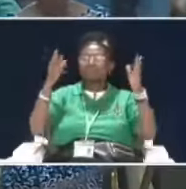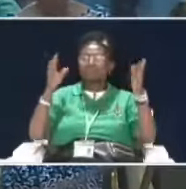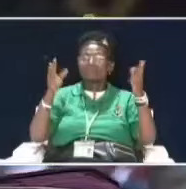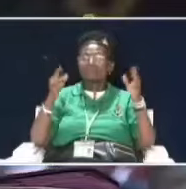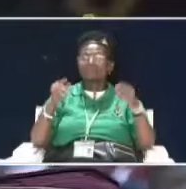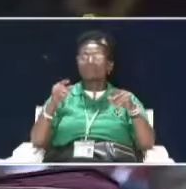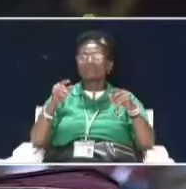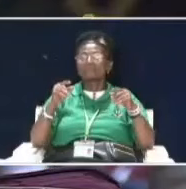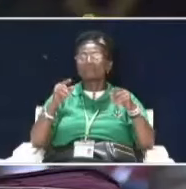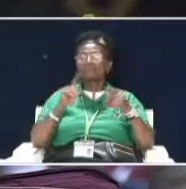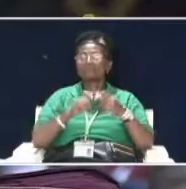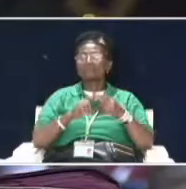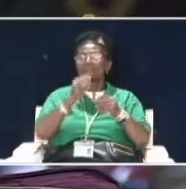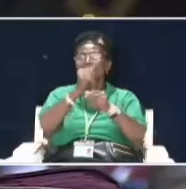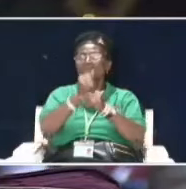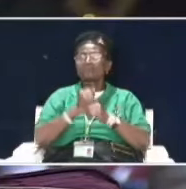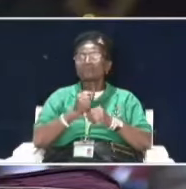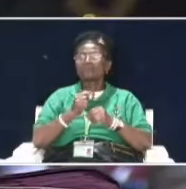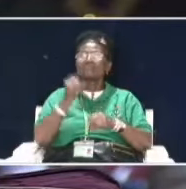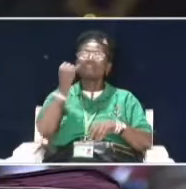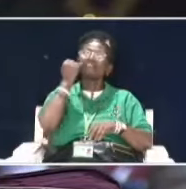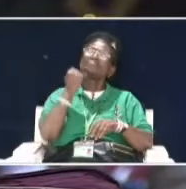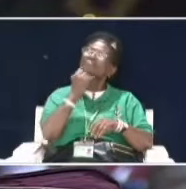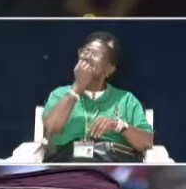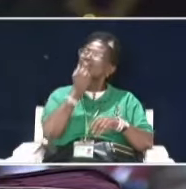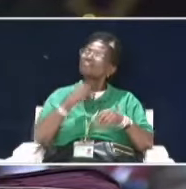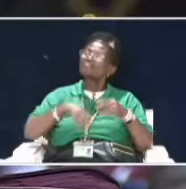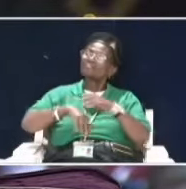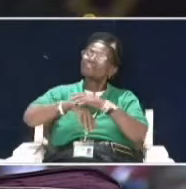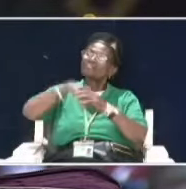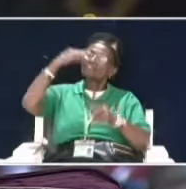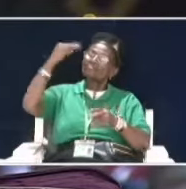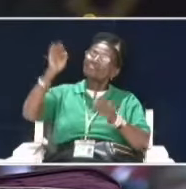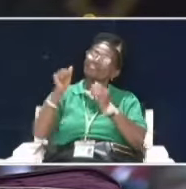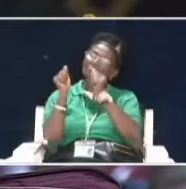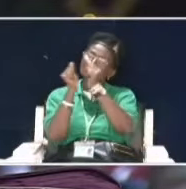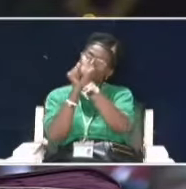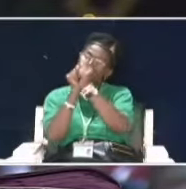To get Israel out of bondage,